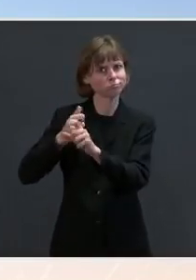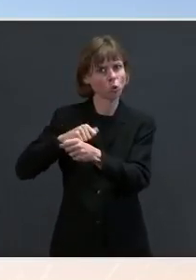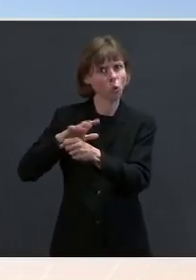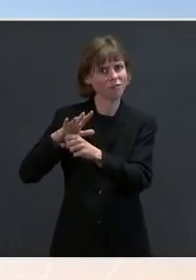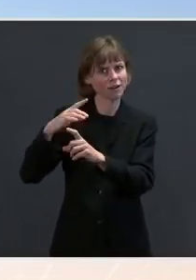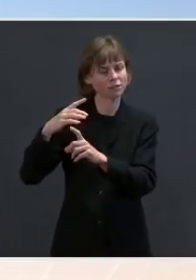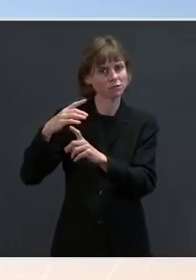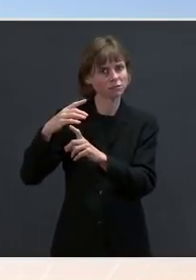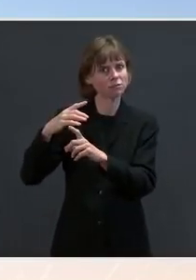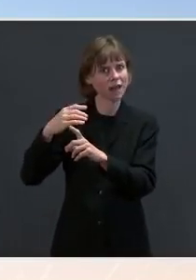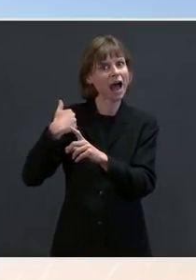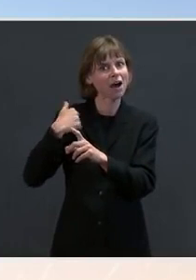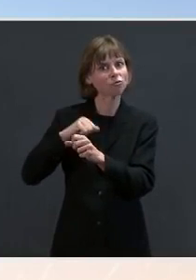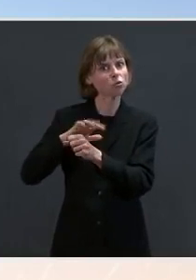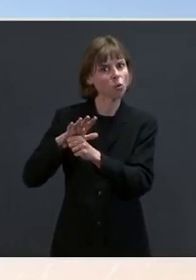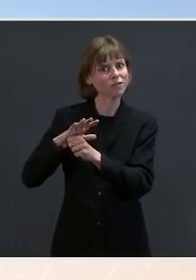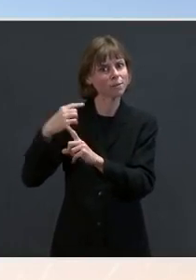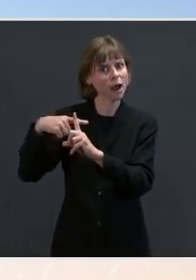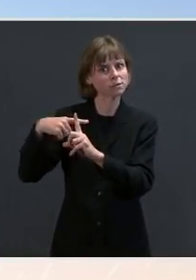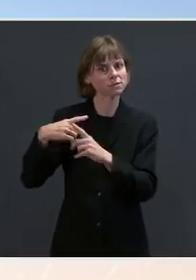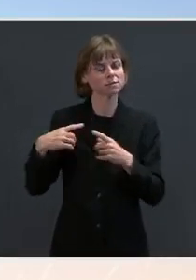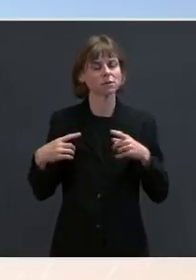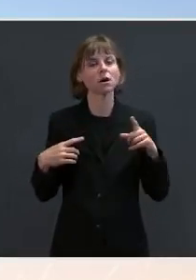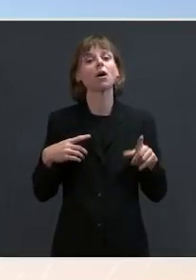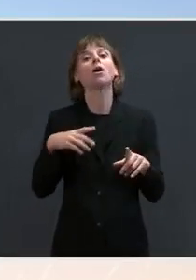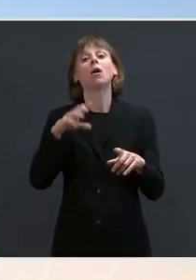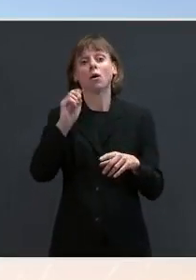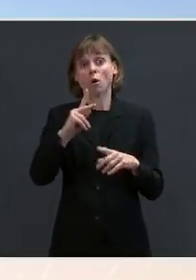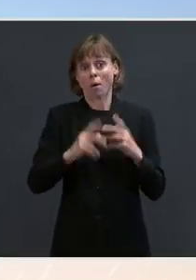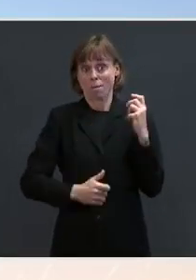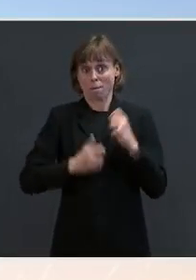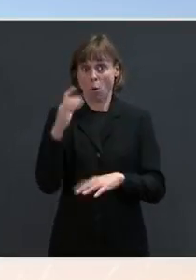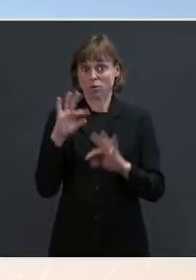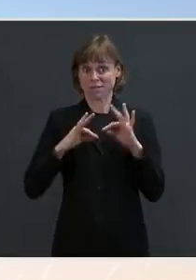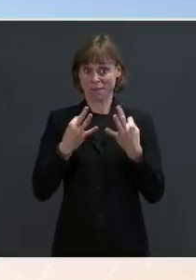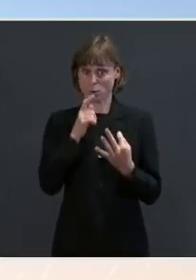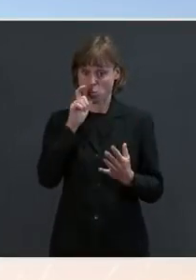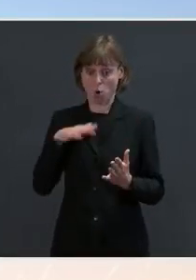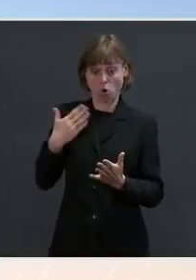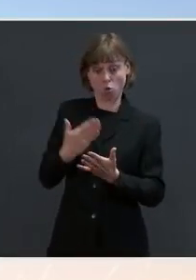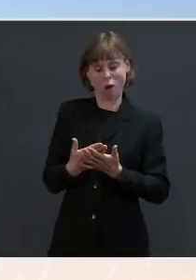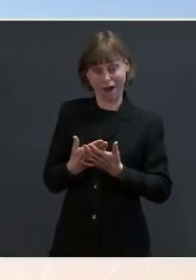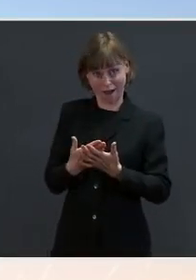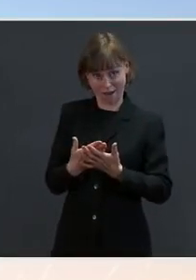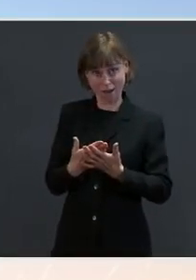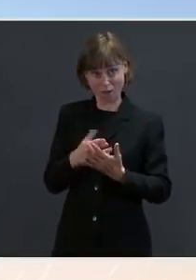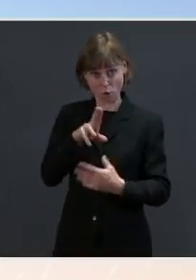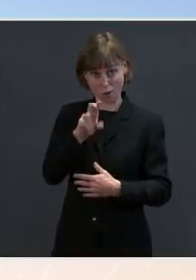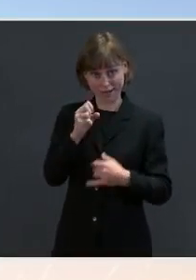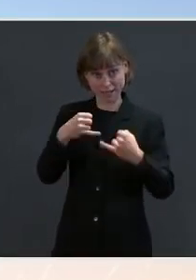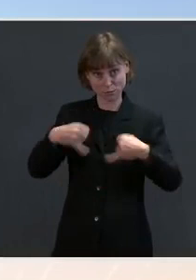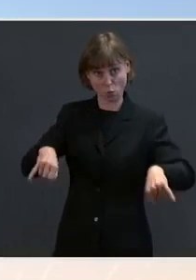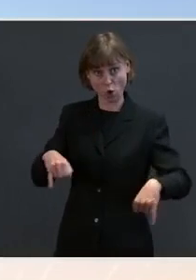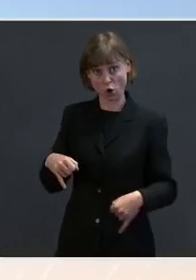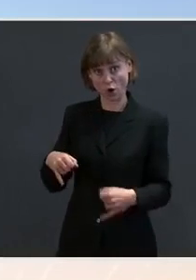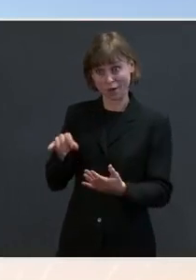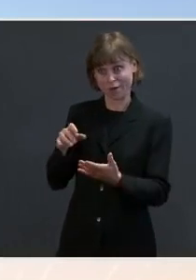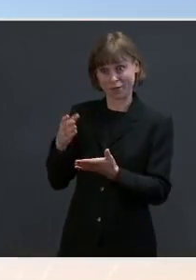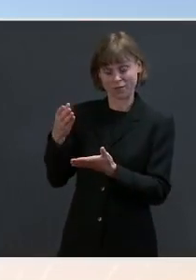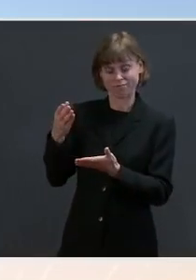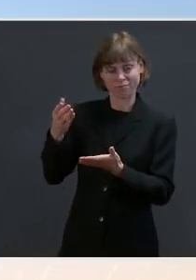majority of people who come to the border, families, adults, are turned away And that remains the case because we are